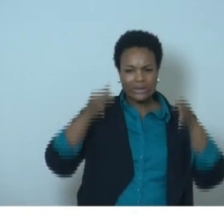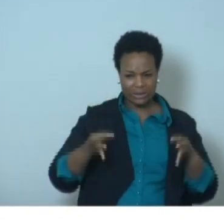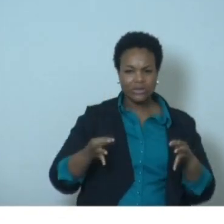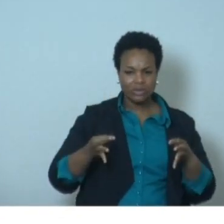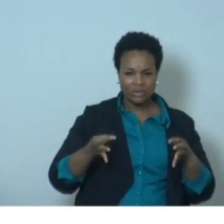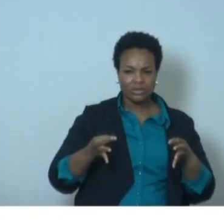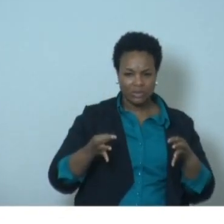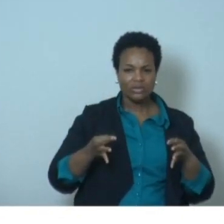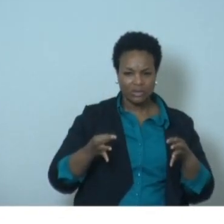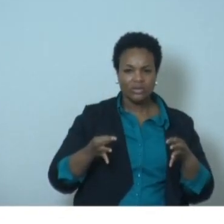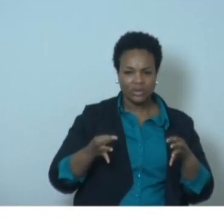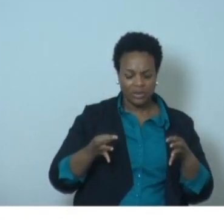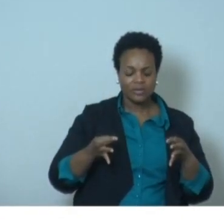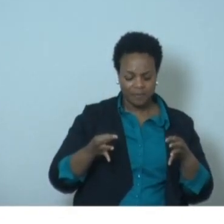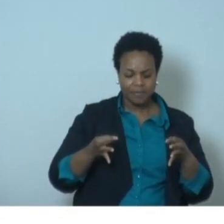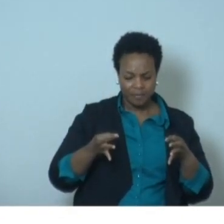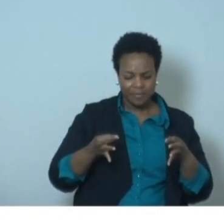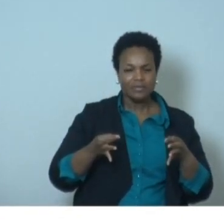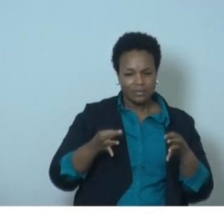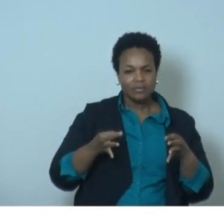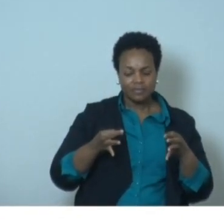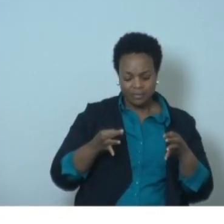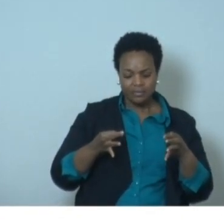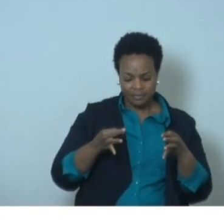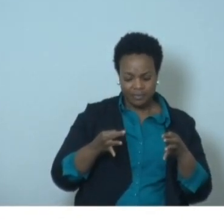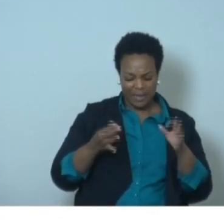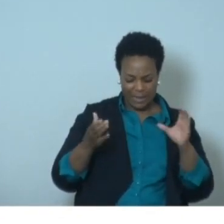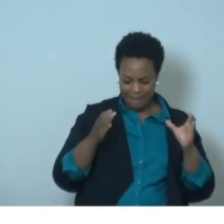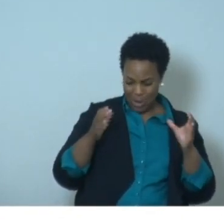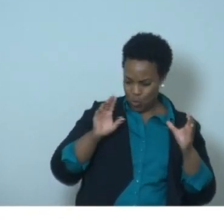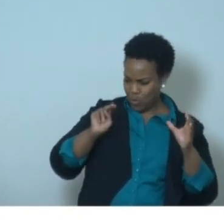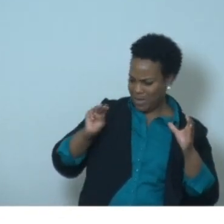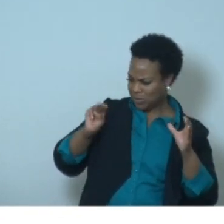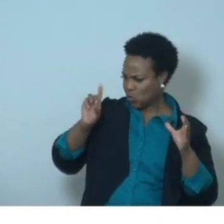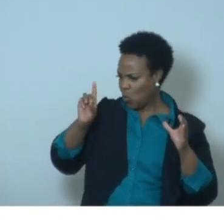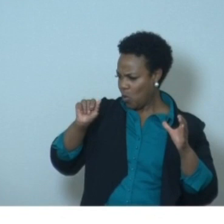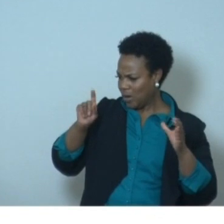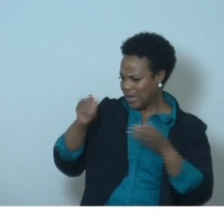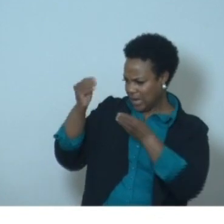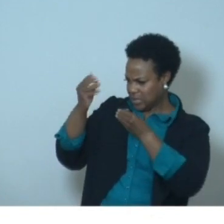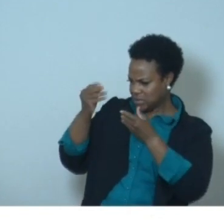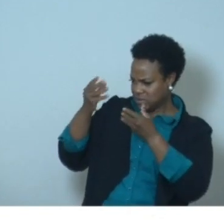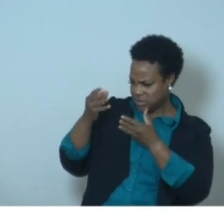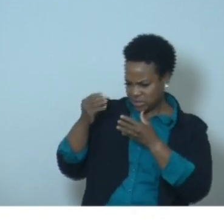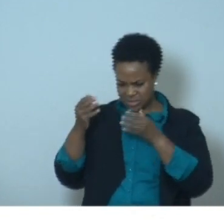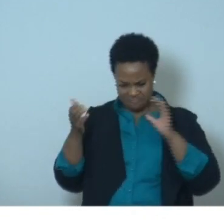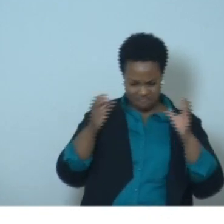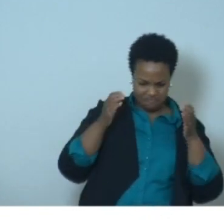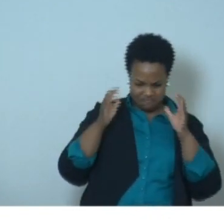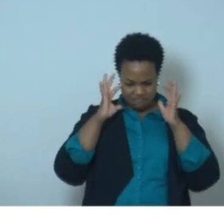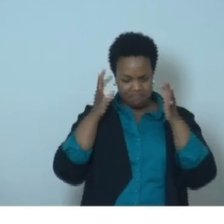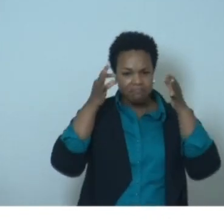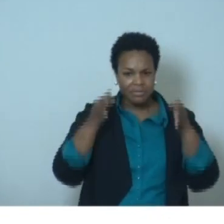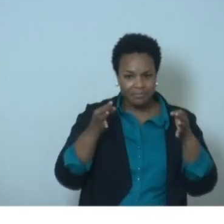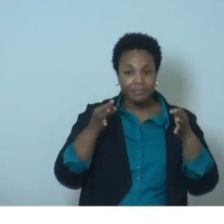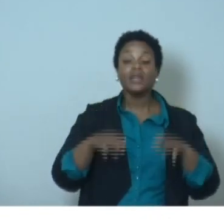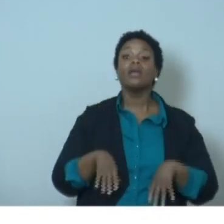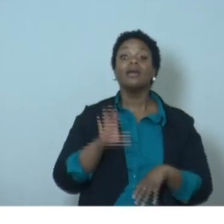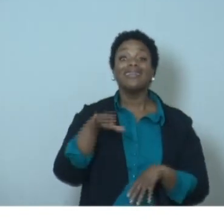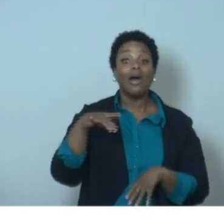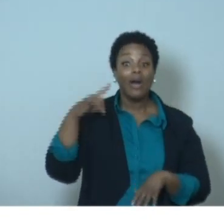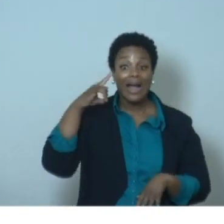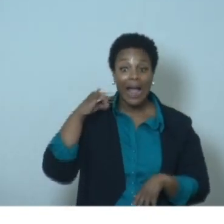actual data that's occurring in New Mexico. Now look at California. They've got 140,000 cases plus. They've